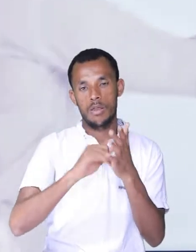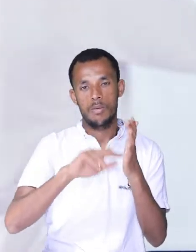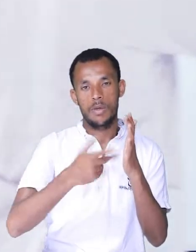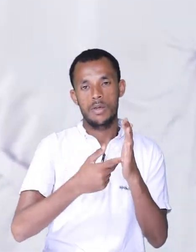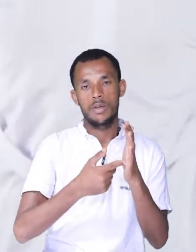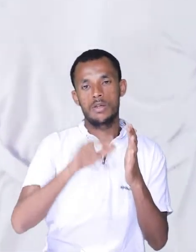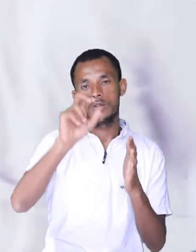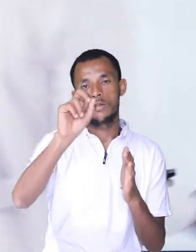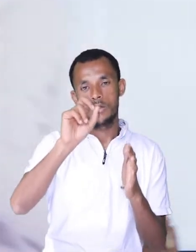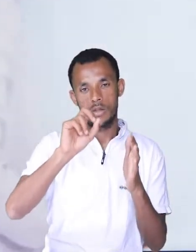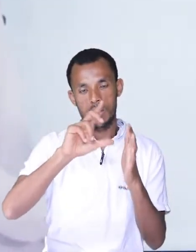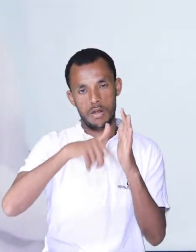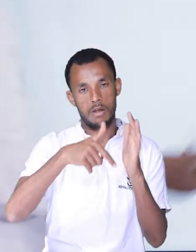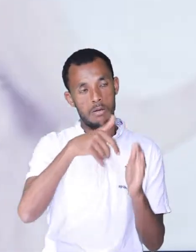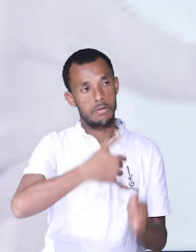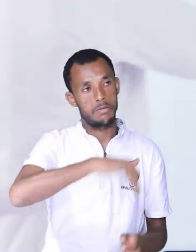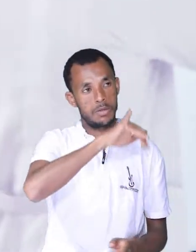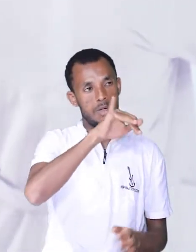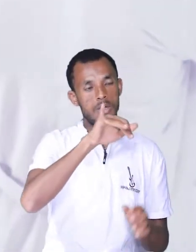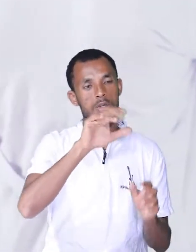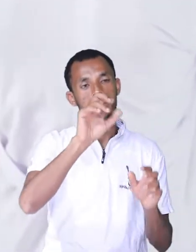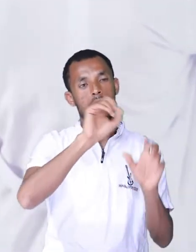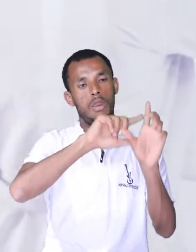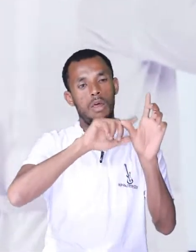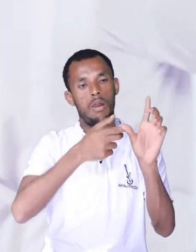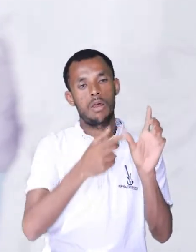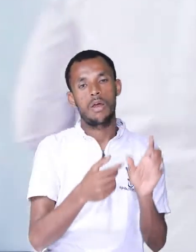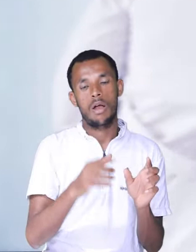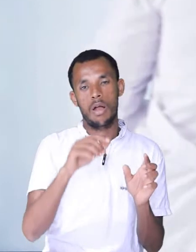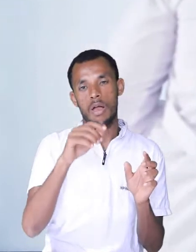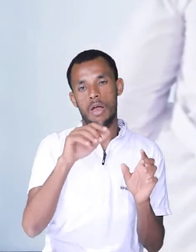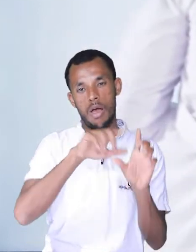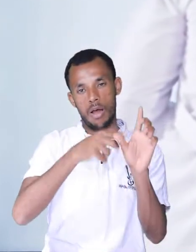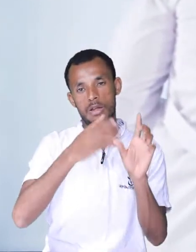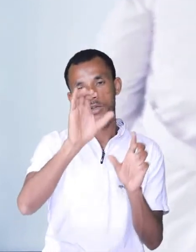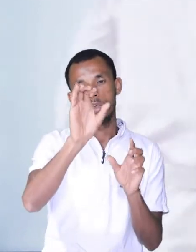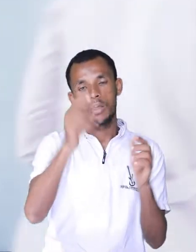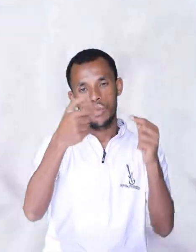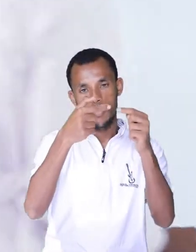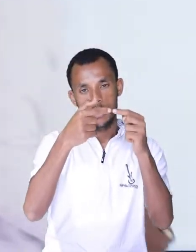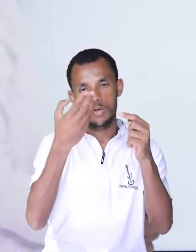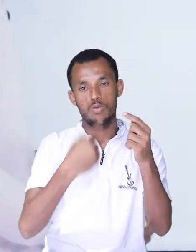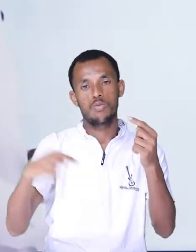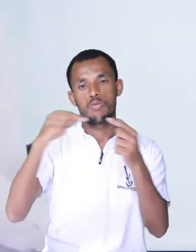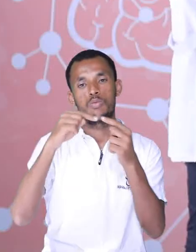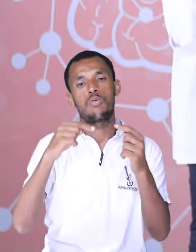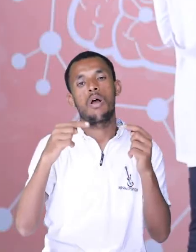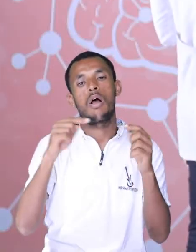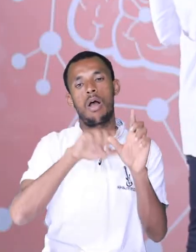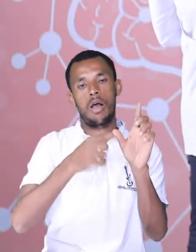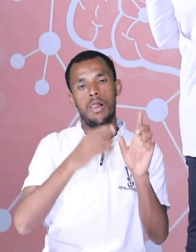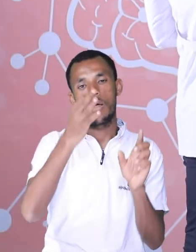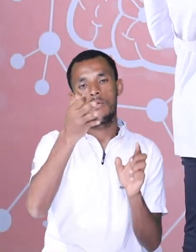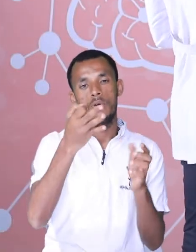is 30 degree and 30 degree. And also angle C is congruent to angle F. That